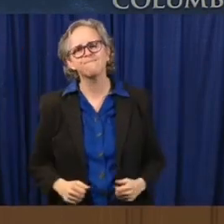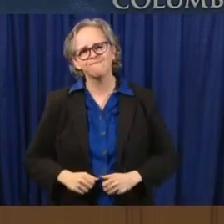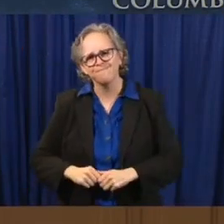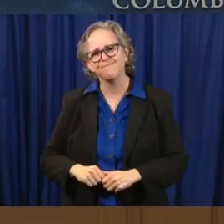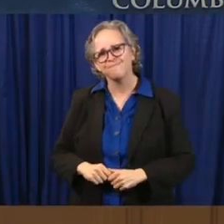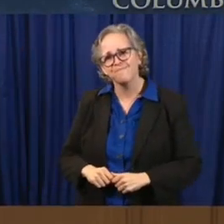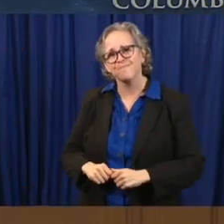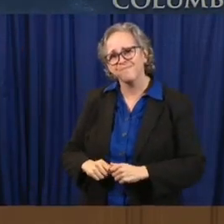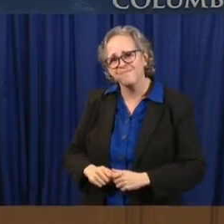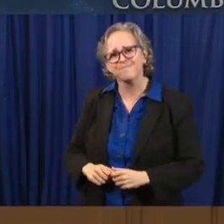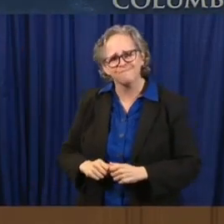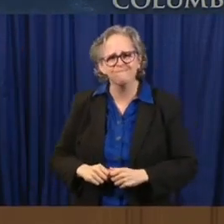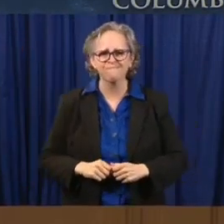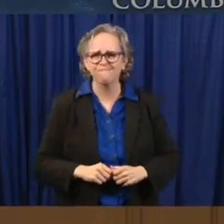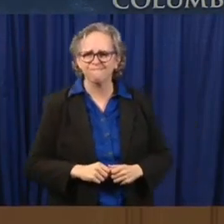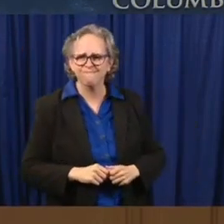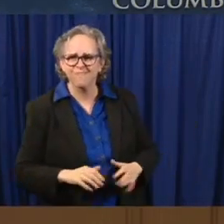gotta rise.